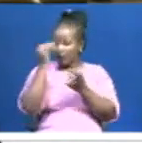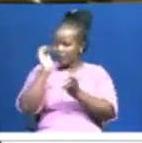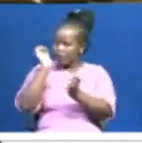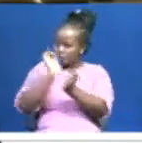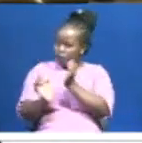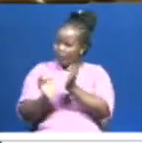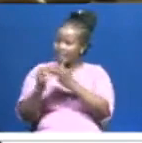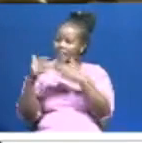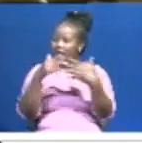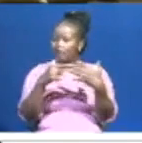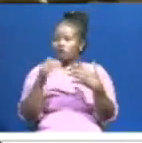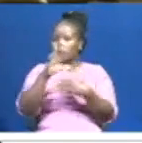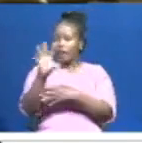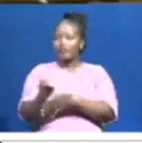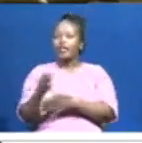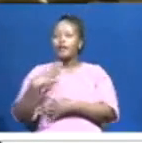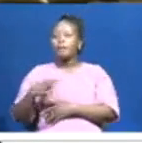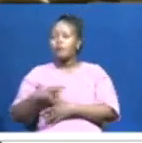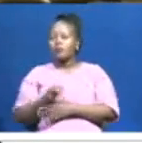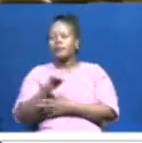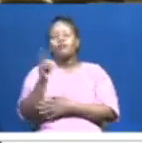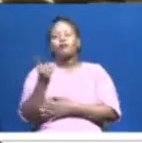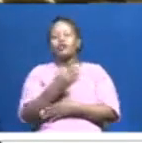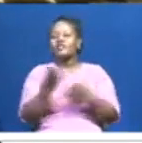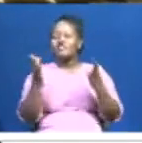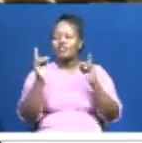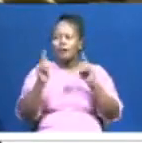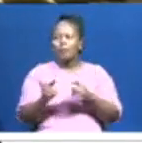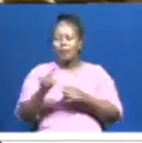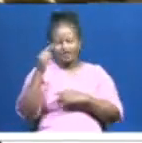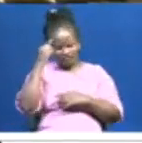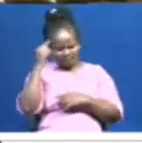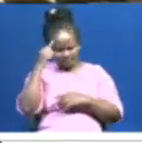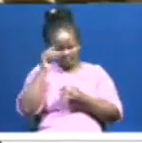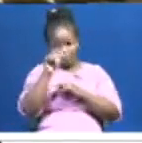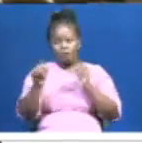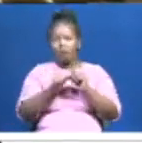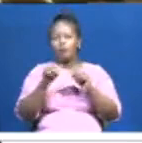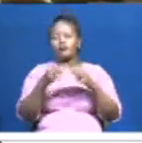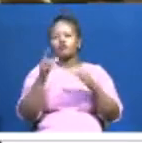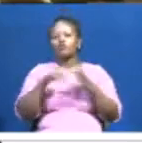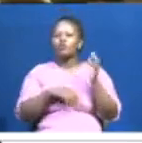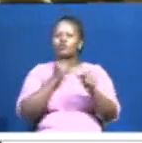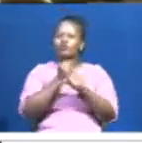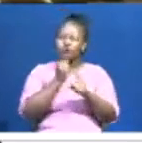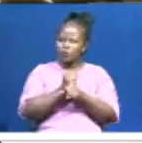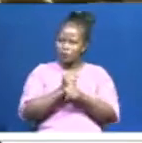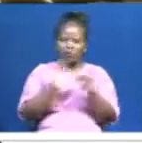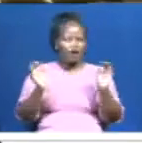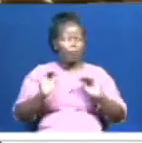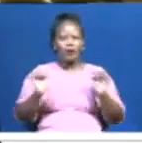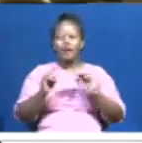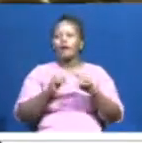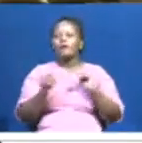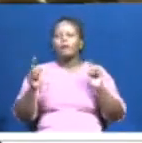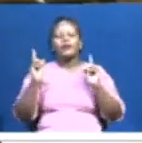So the very first thing that we should think about is not even about how we will do it, how much. It is to think that we